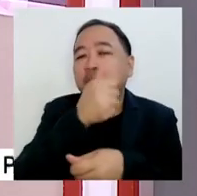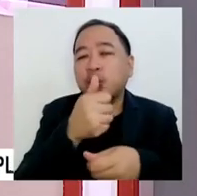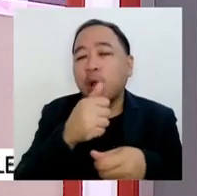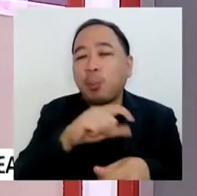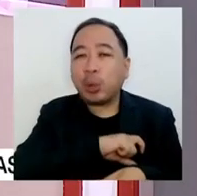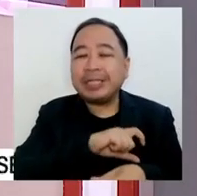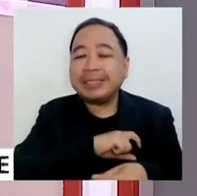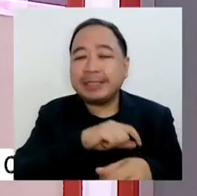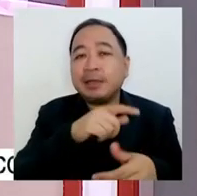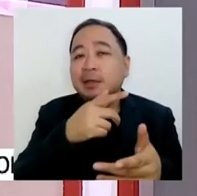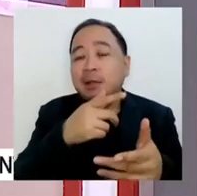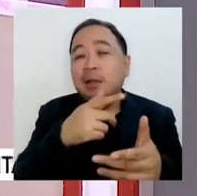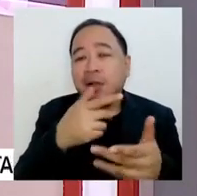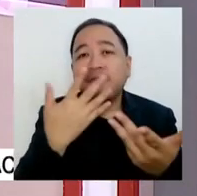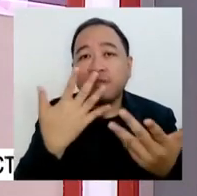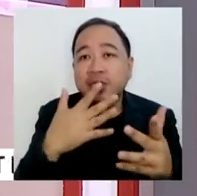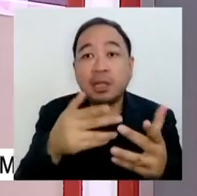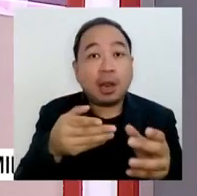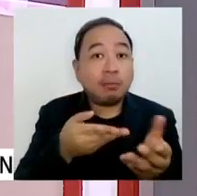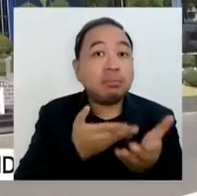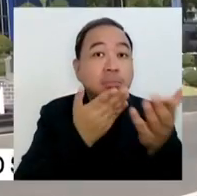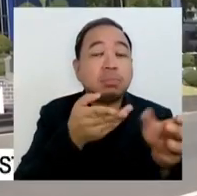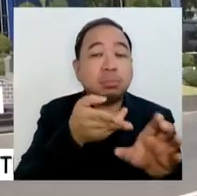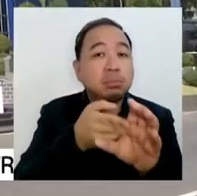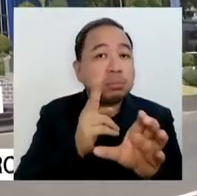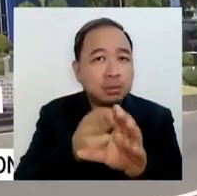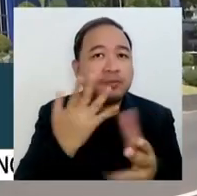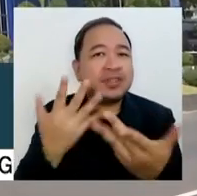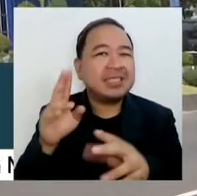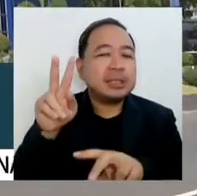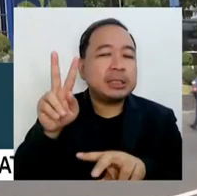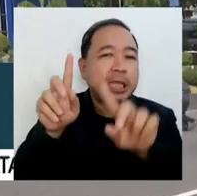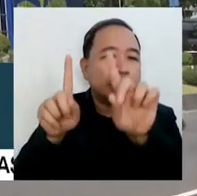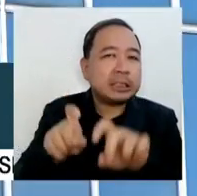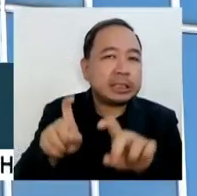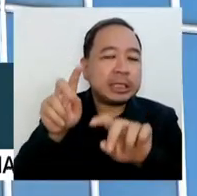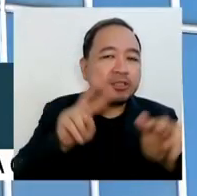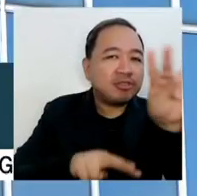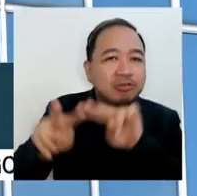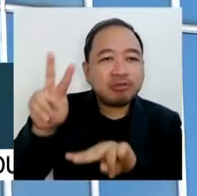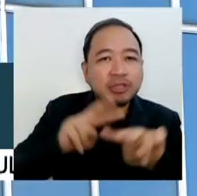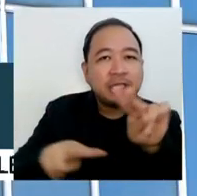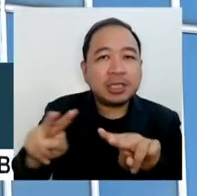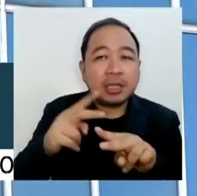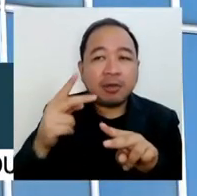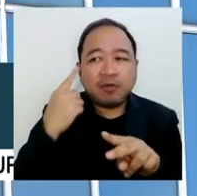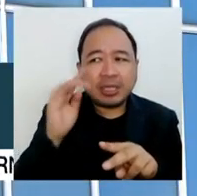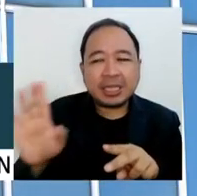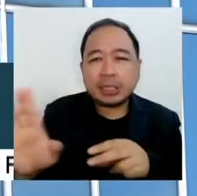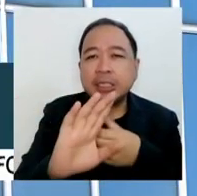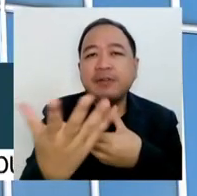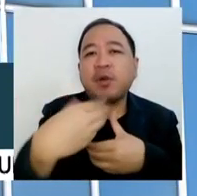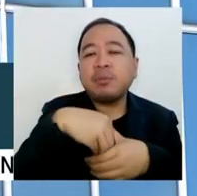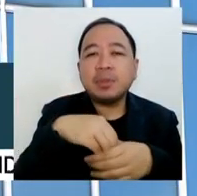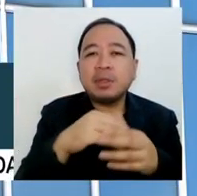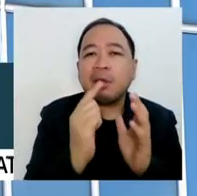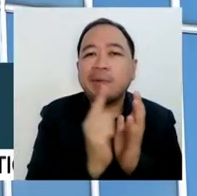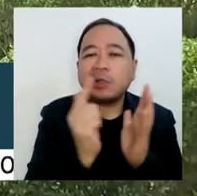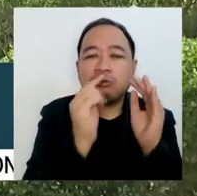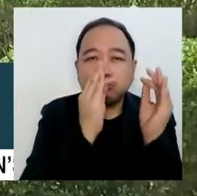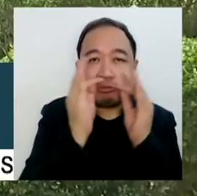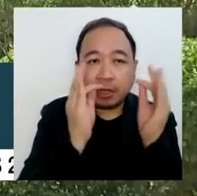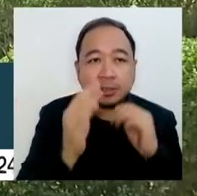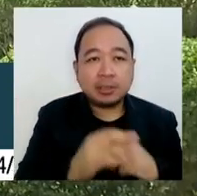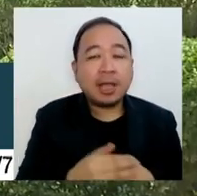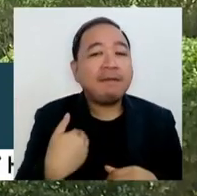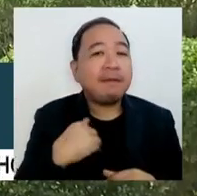have already been screened by the panel, tasked to review their possible involvement in illegal drugs. The PNP maintains the five-man